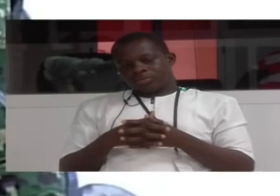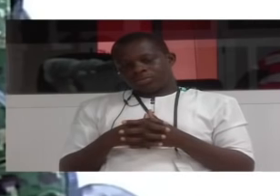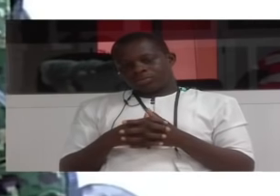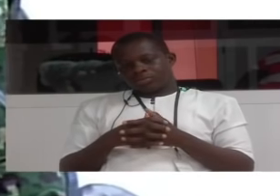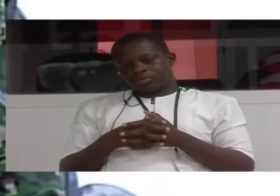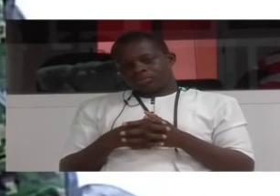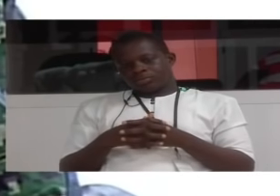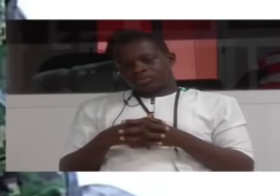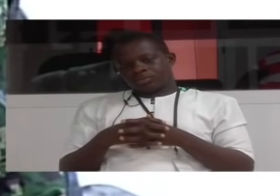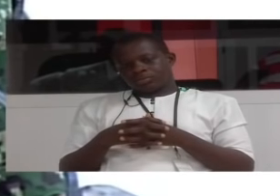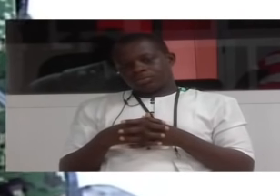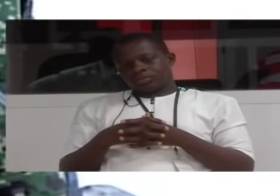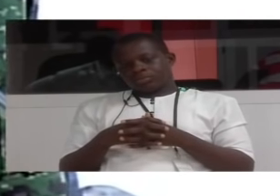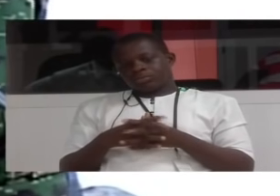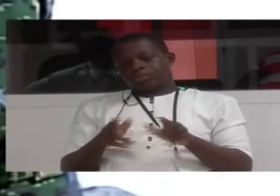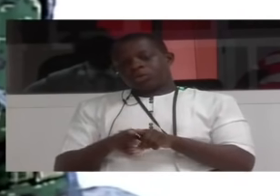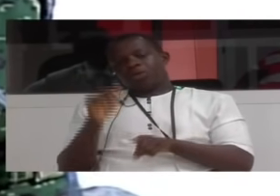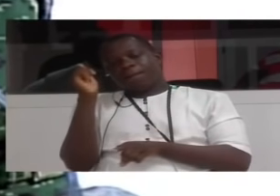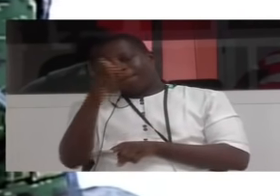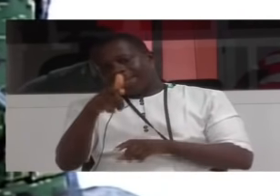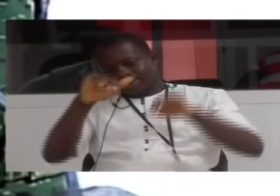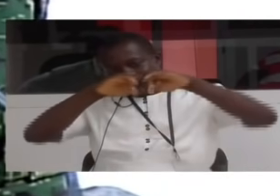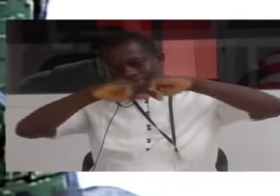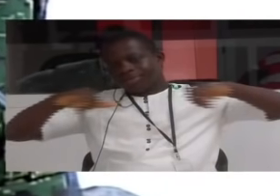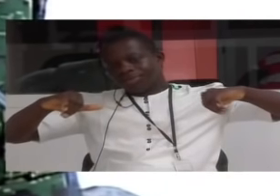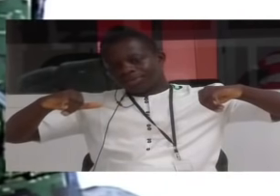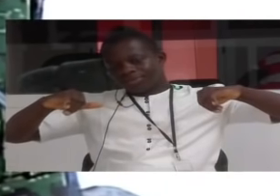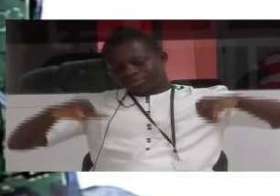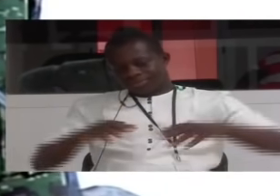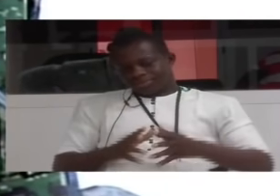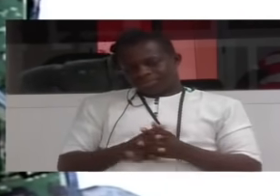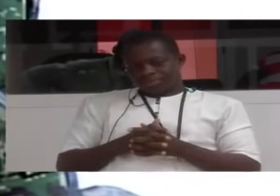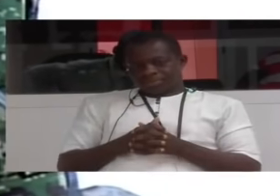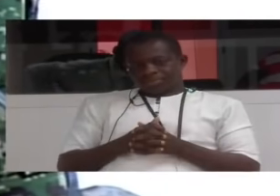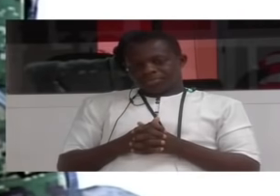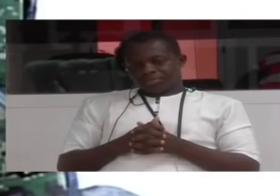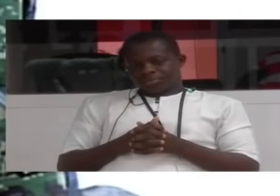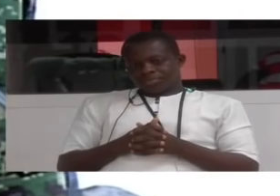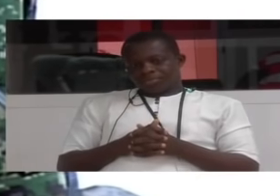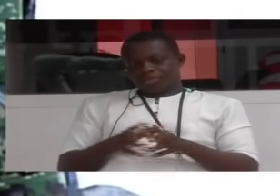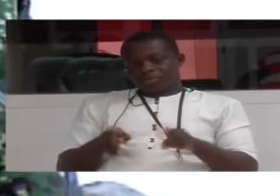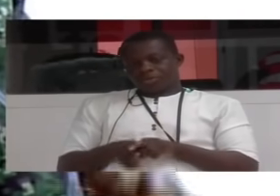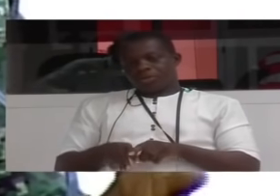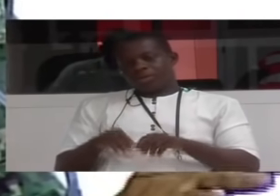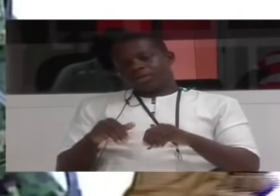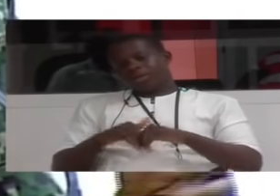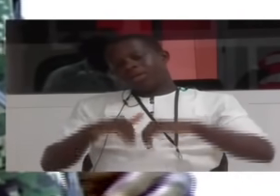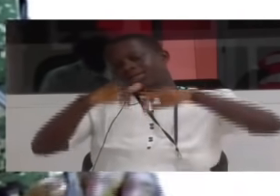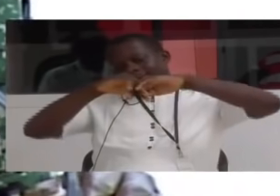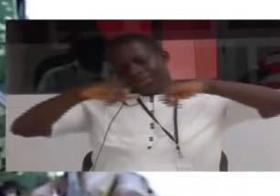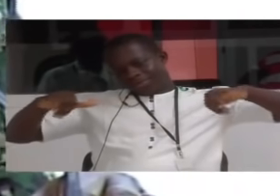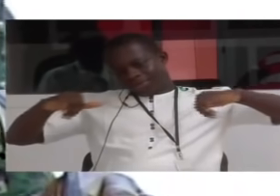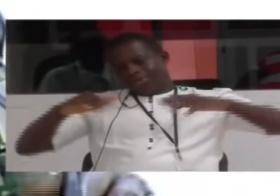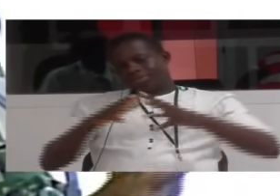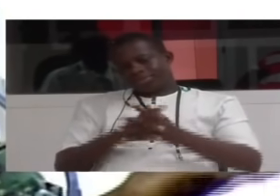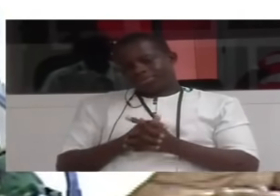def fay dañ ko def fay separate. That payment was done separately. Dañ koy xajalé. Dañ koy xajalé waaw. It